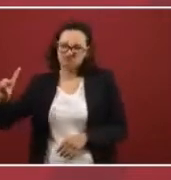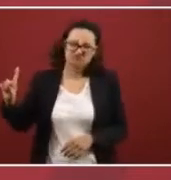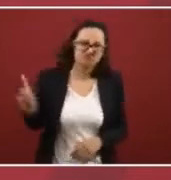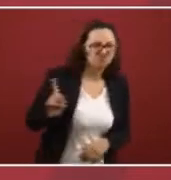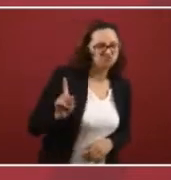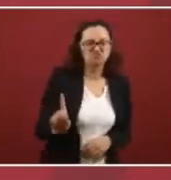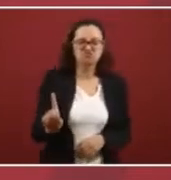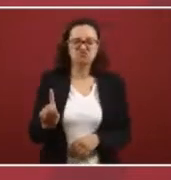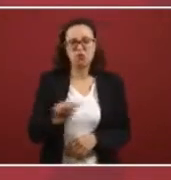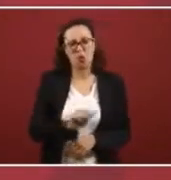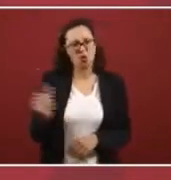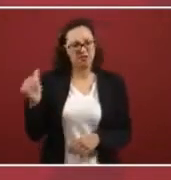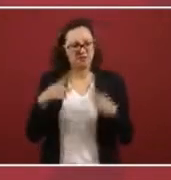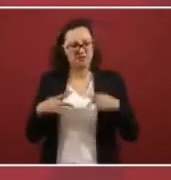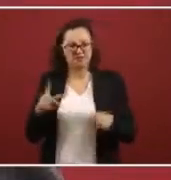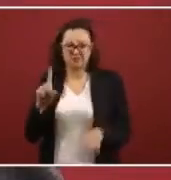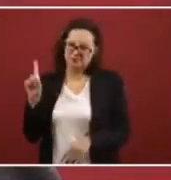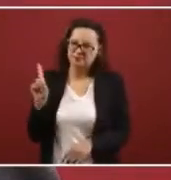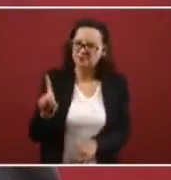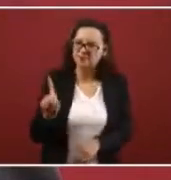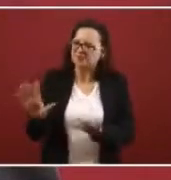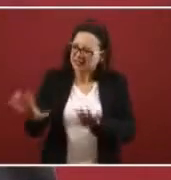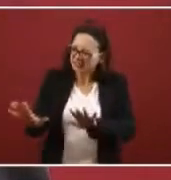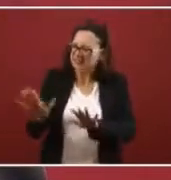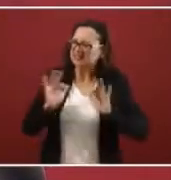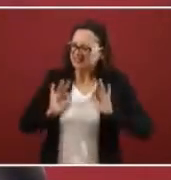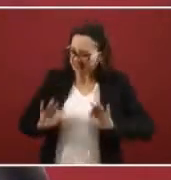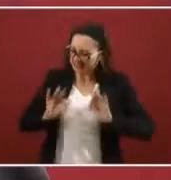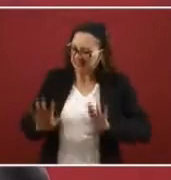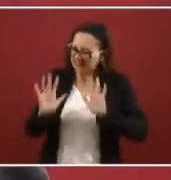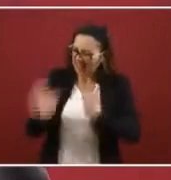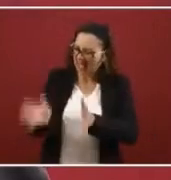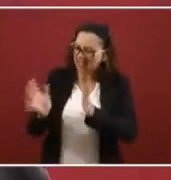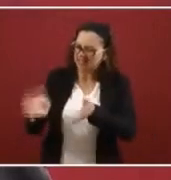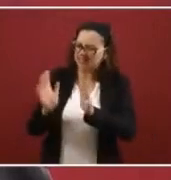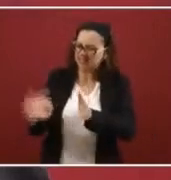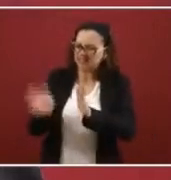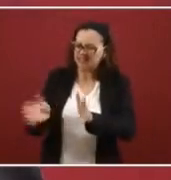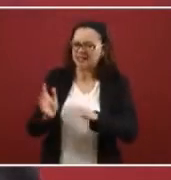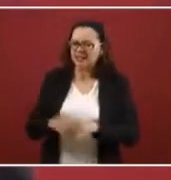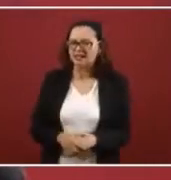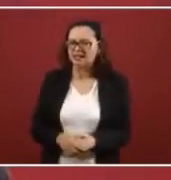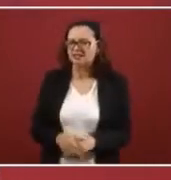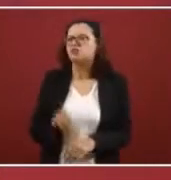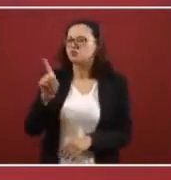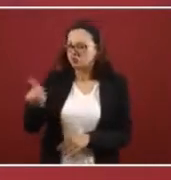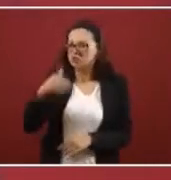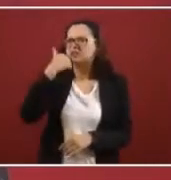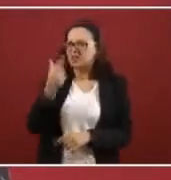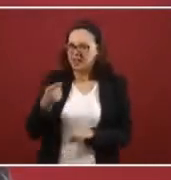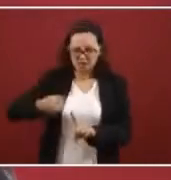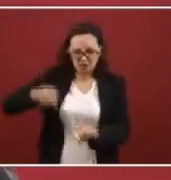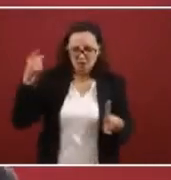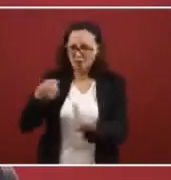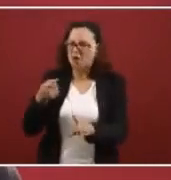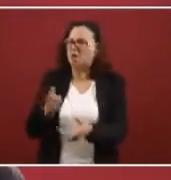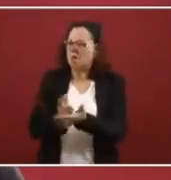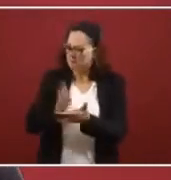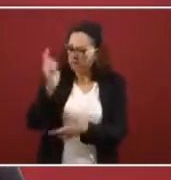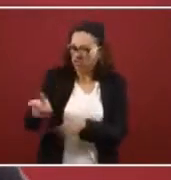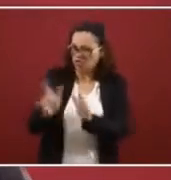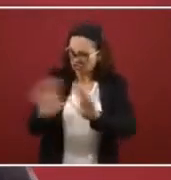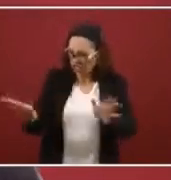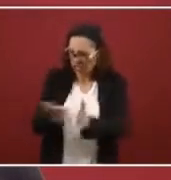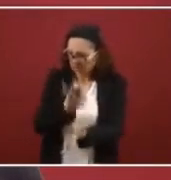One of them said to her or him, yes, that's enough. What they want